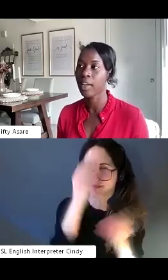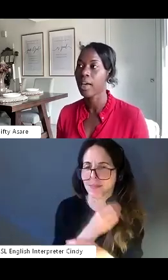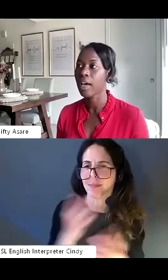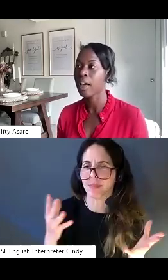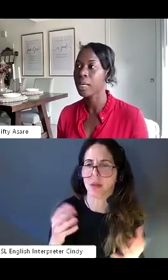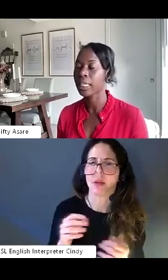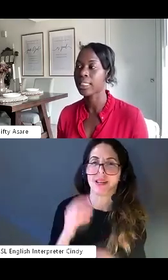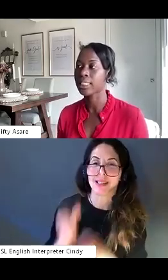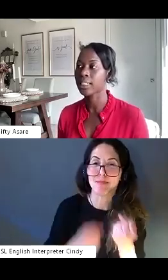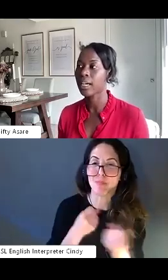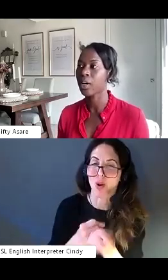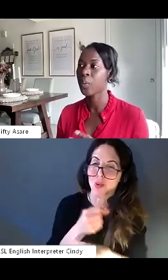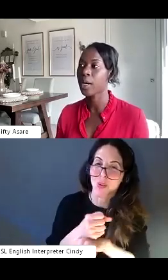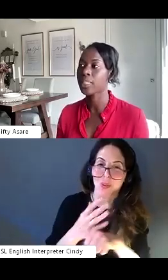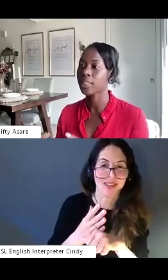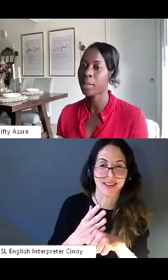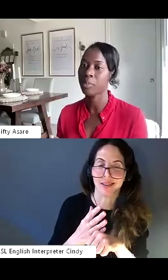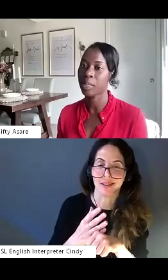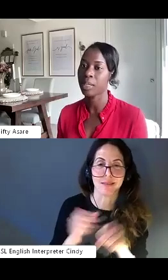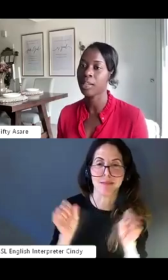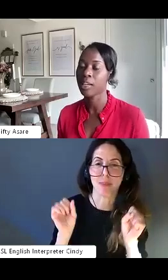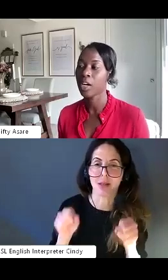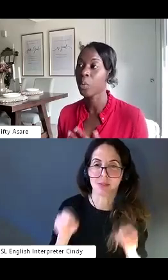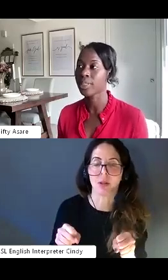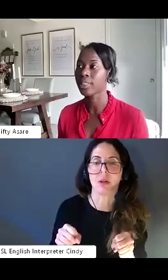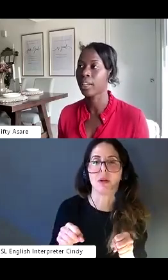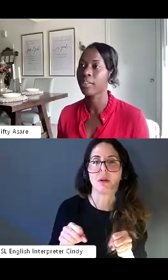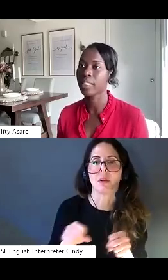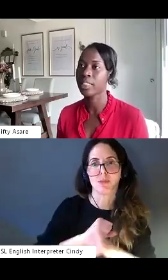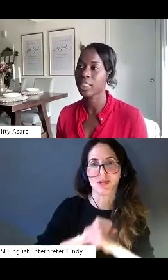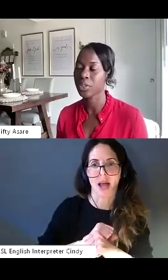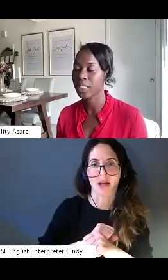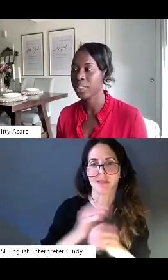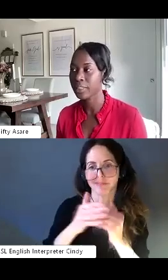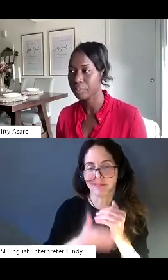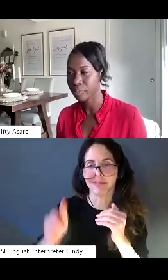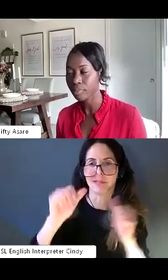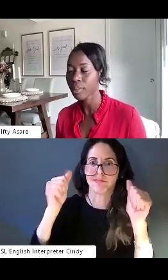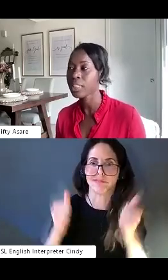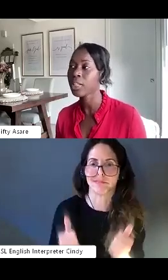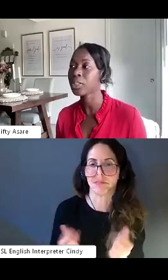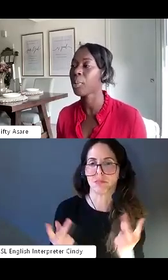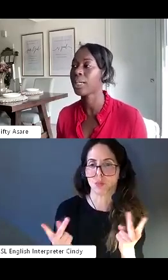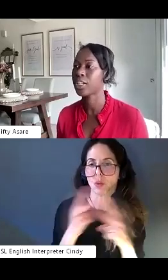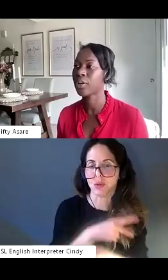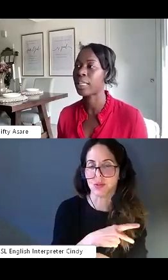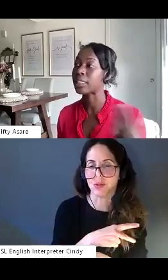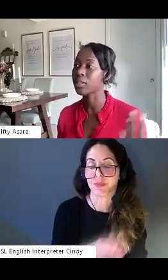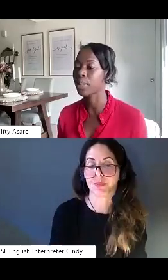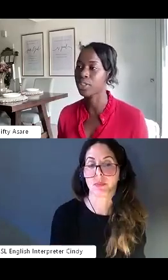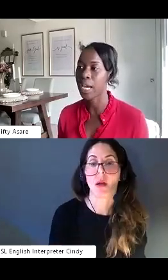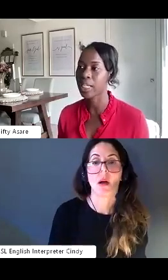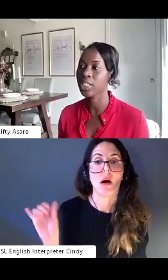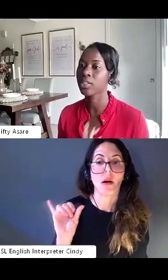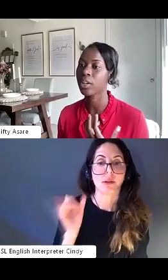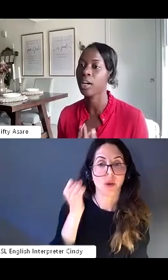protective against what might be a worsening of these situations. It's also important to know that these